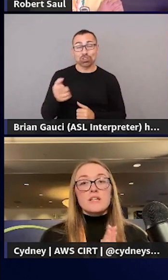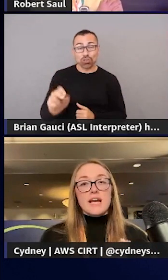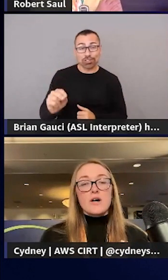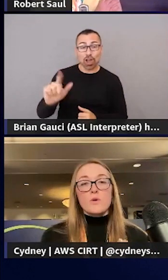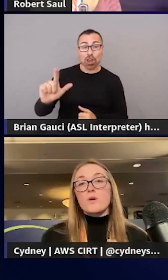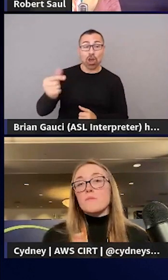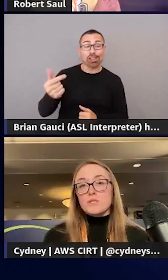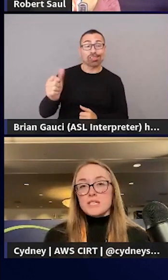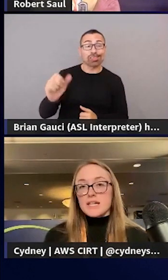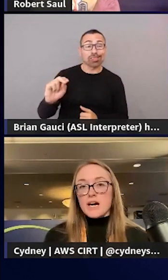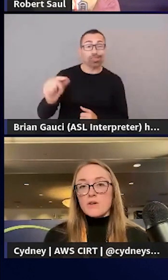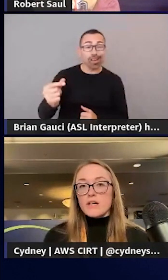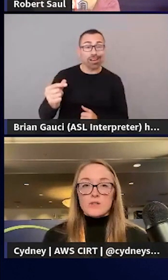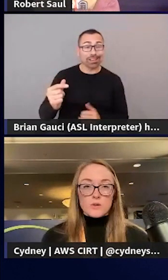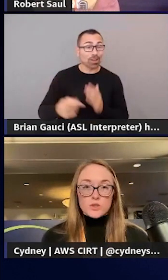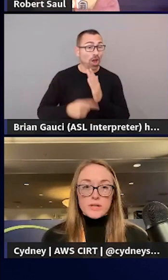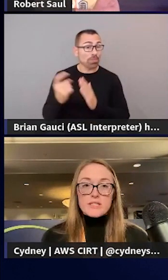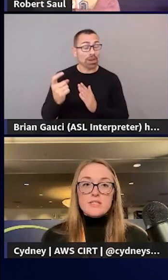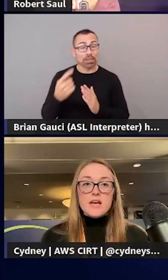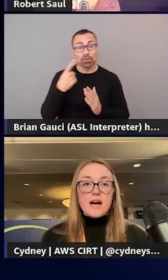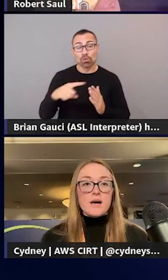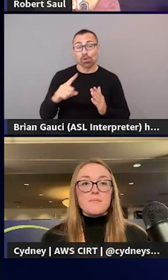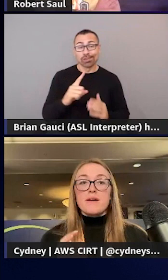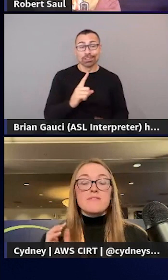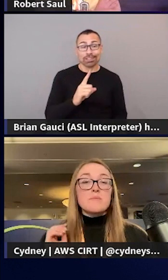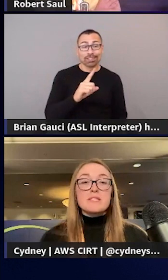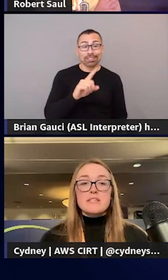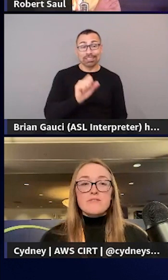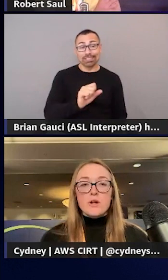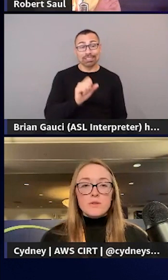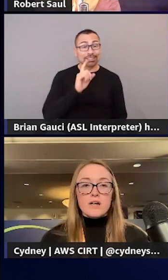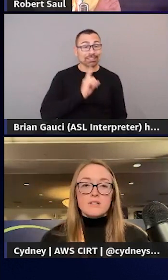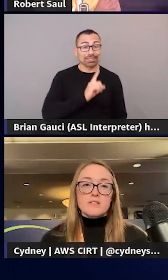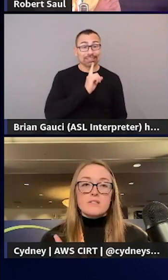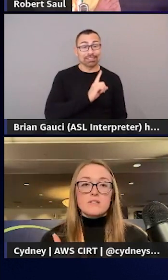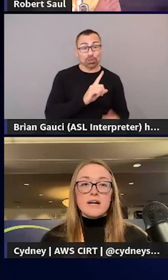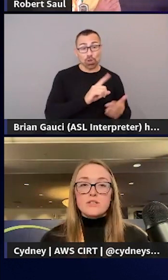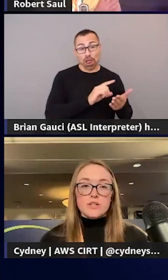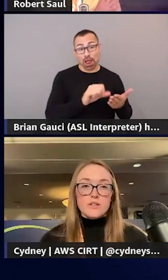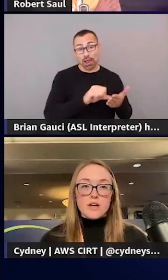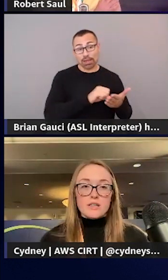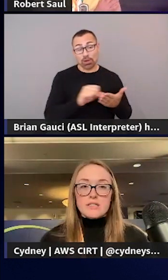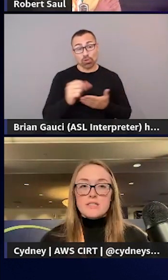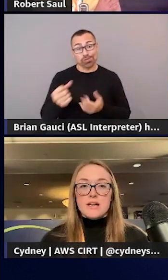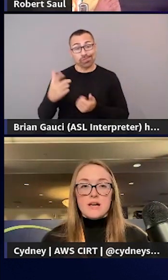single account or multi-account, your choice. VPC flow logs,